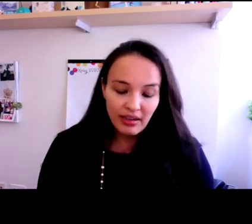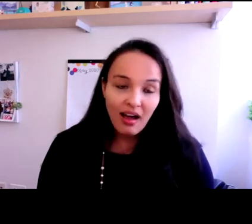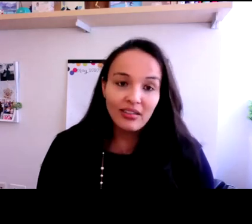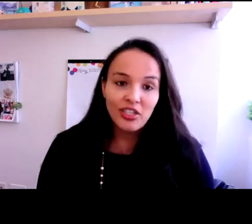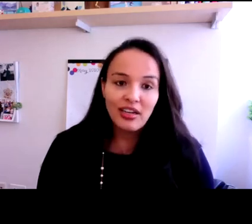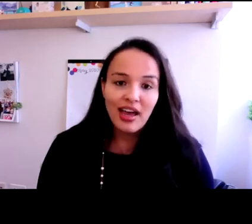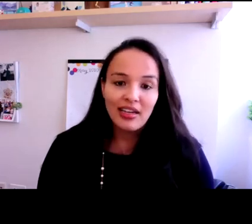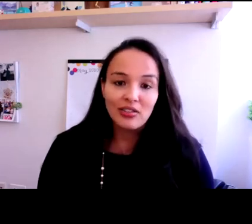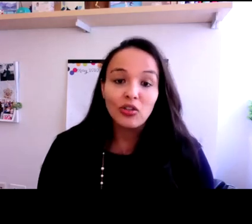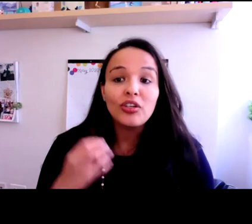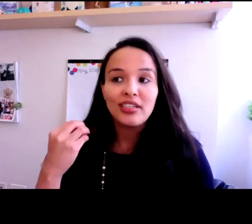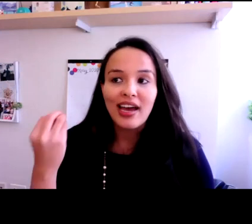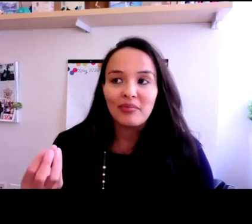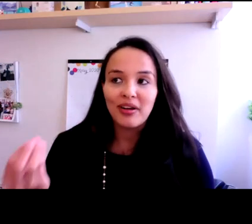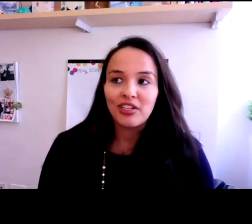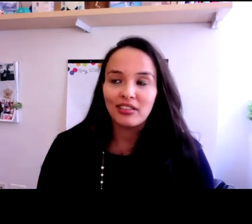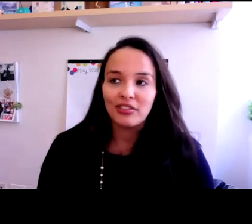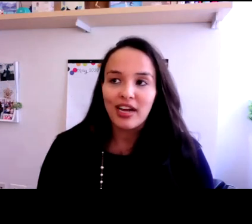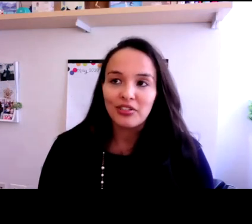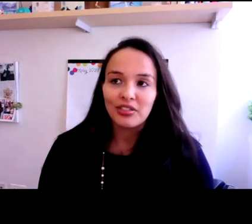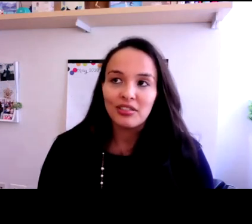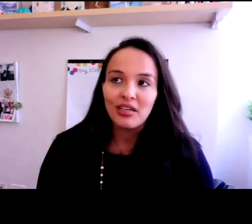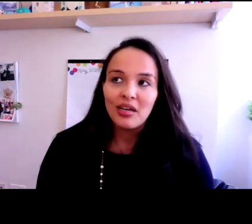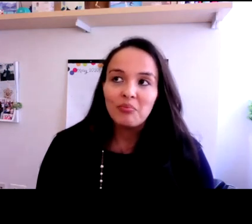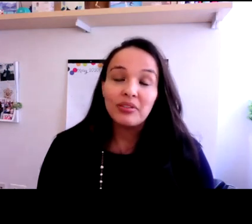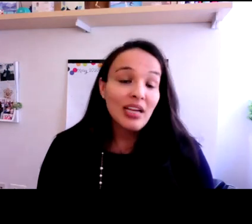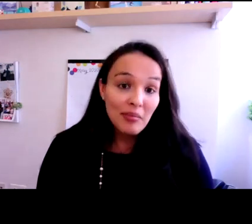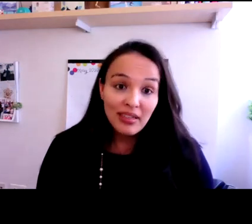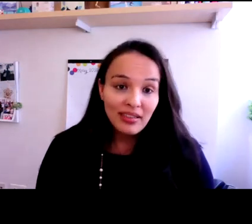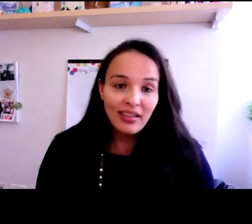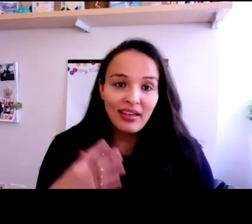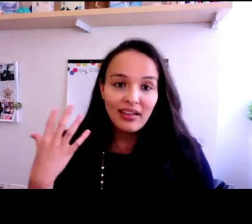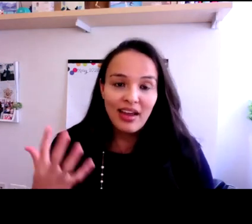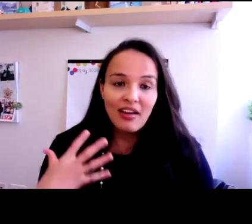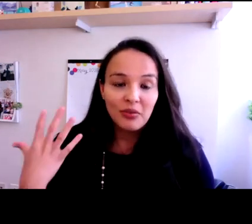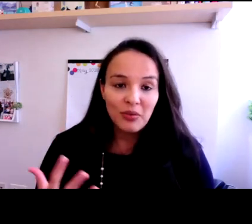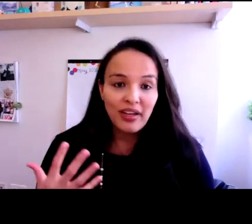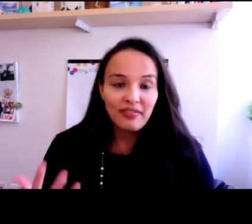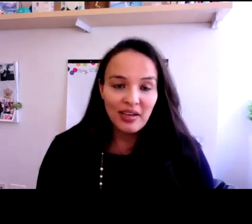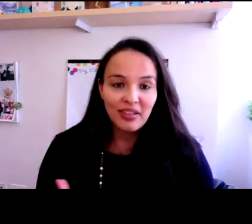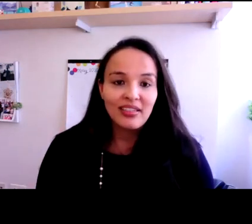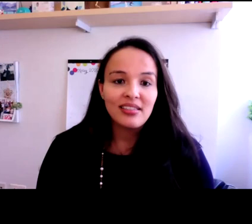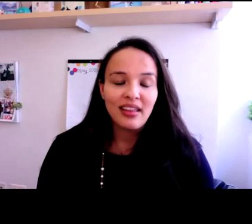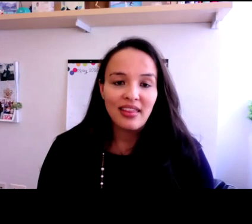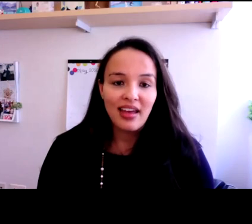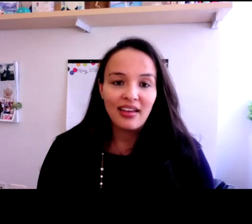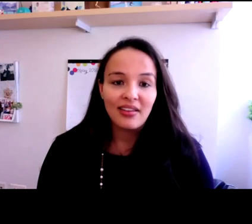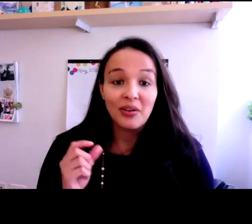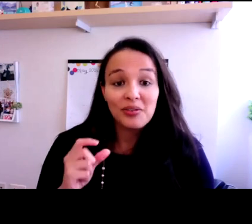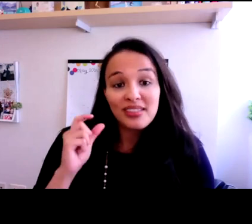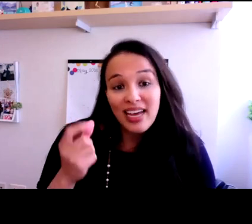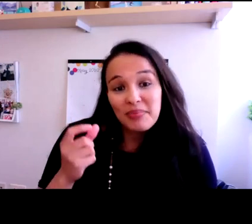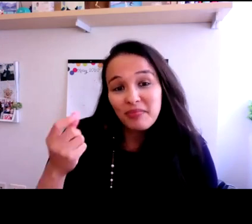developmental psychology, has looked at parent-child interactions predominantly in affluent white families,